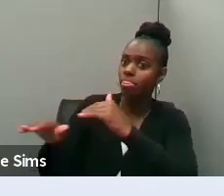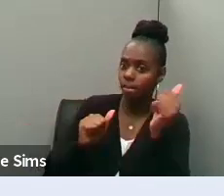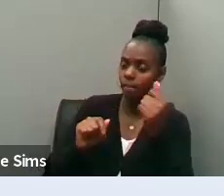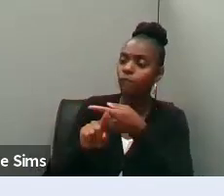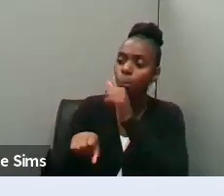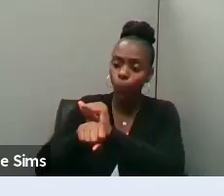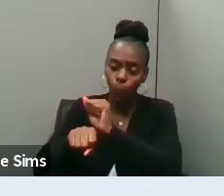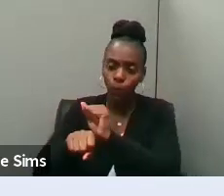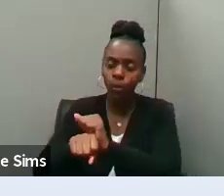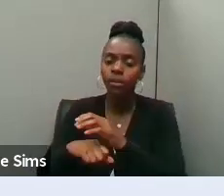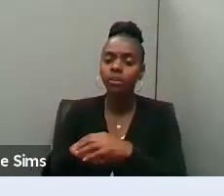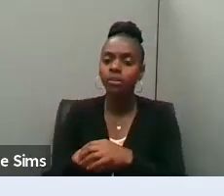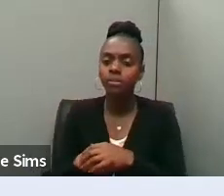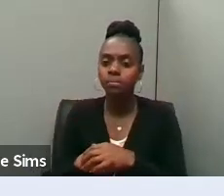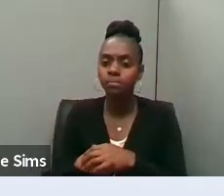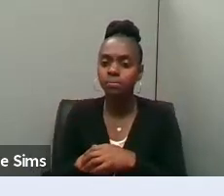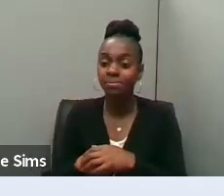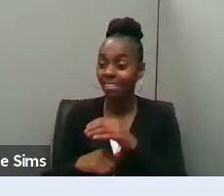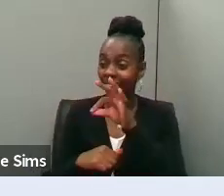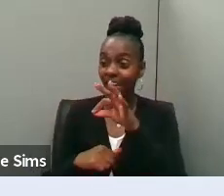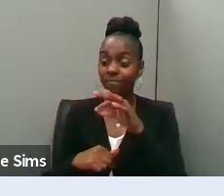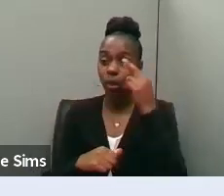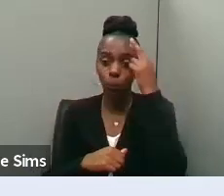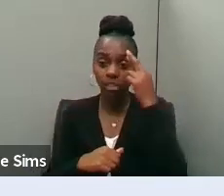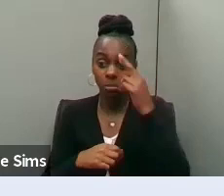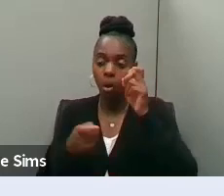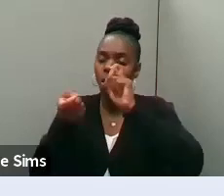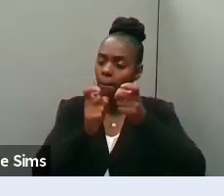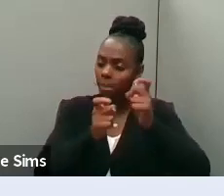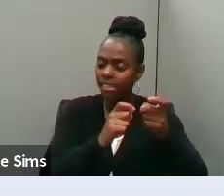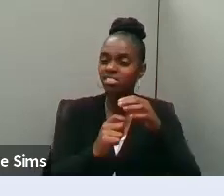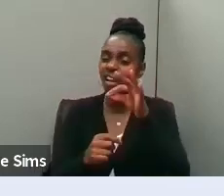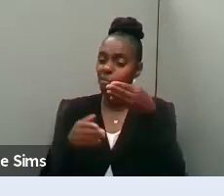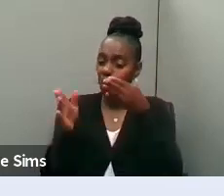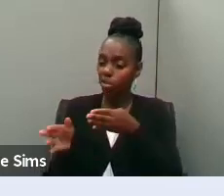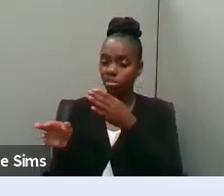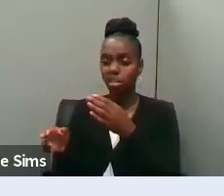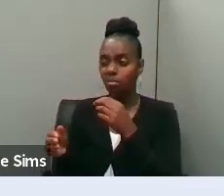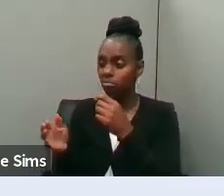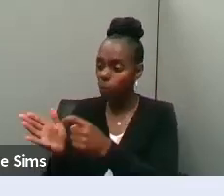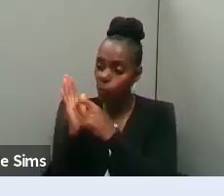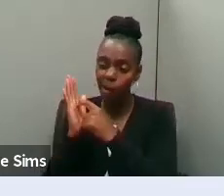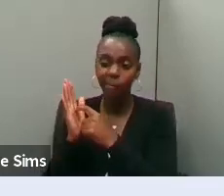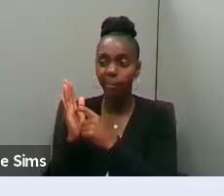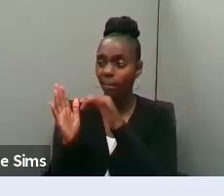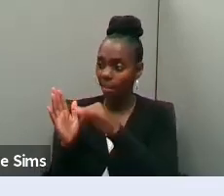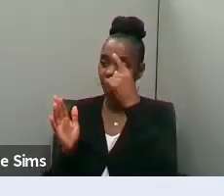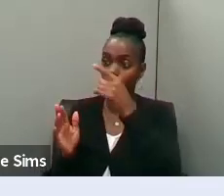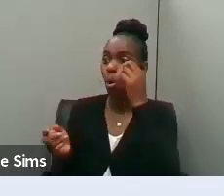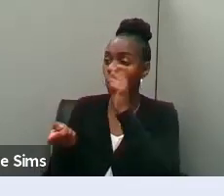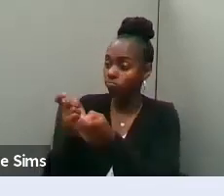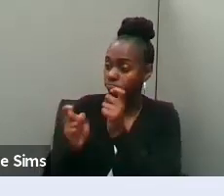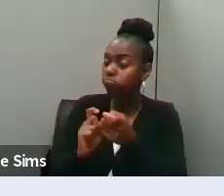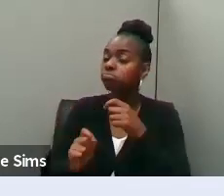is a reasonable accommodation situation where the person's requiring time off as a reasonable accommodation, or a reduced